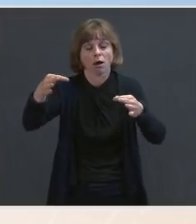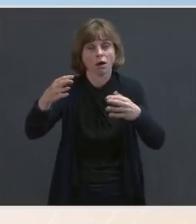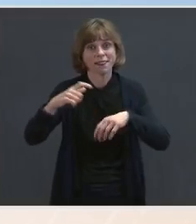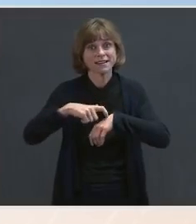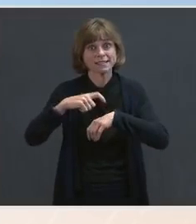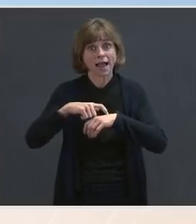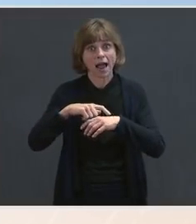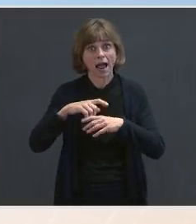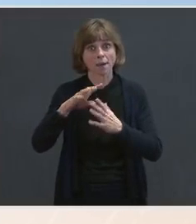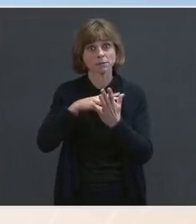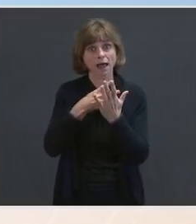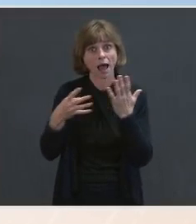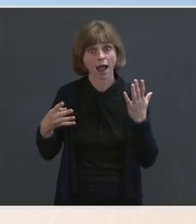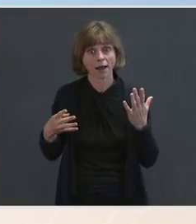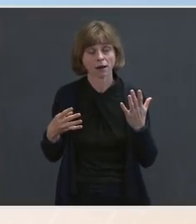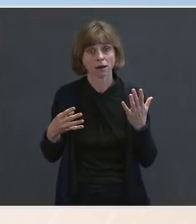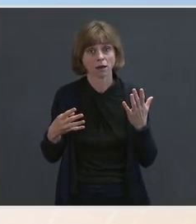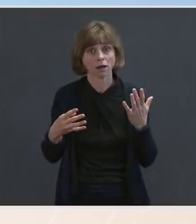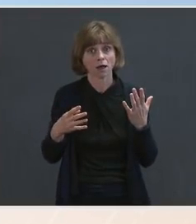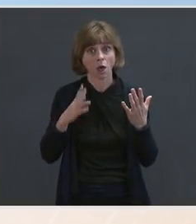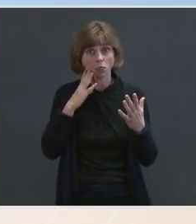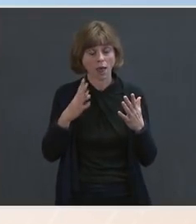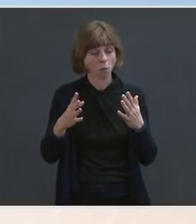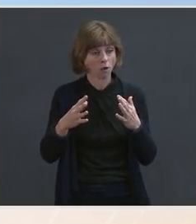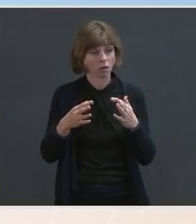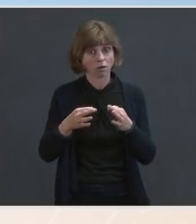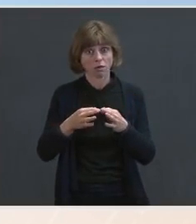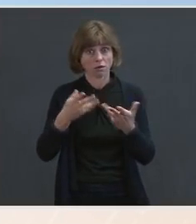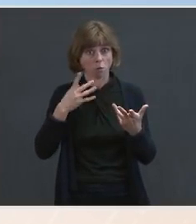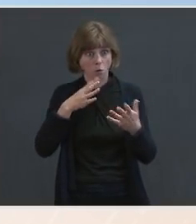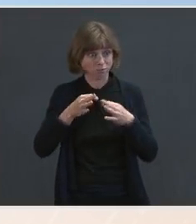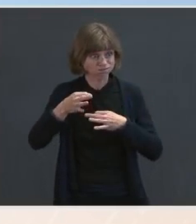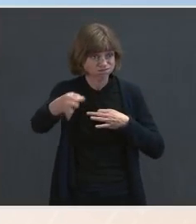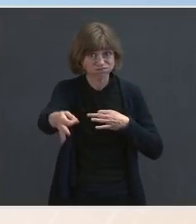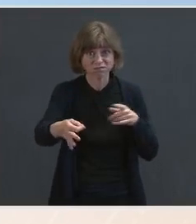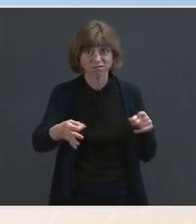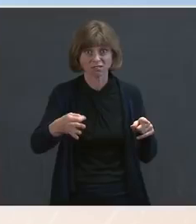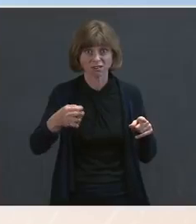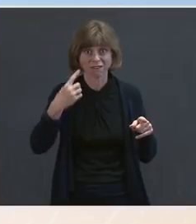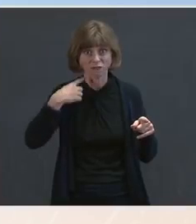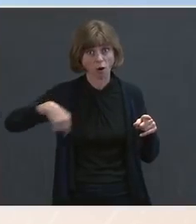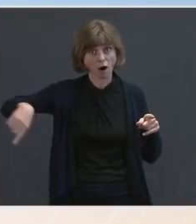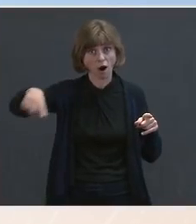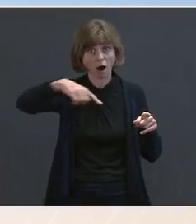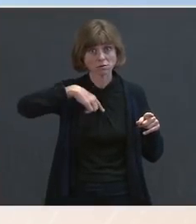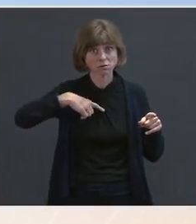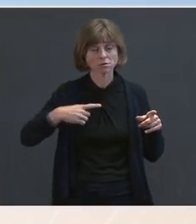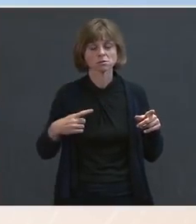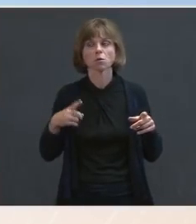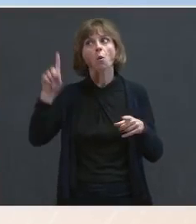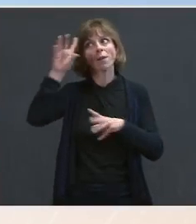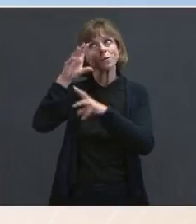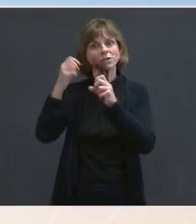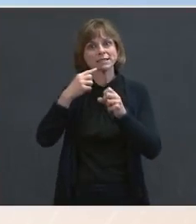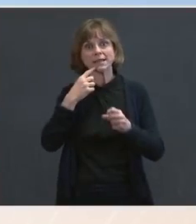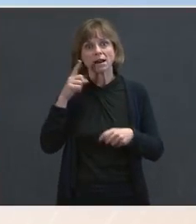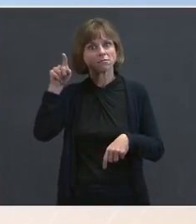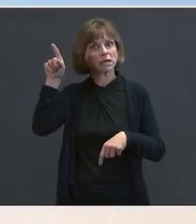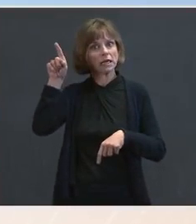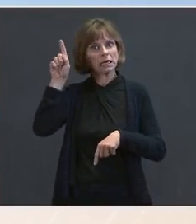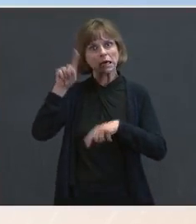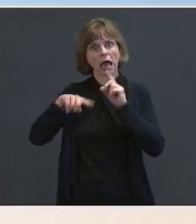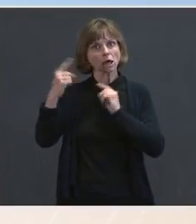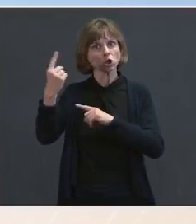set back the timeline here? Well, what the president has said publicly and certainly conveyed to all of us is he can't do this alone. The